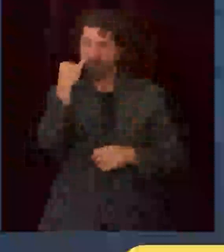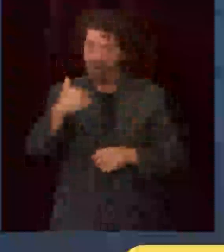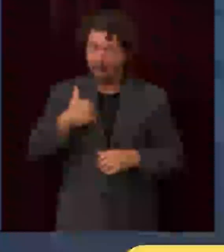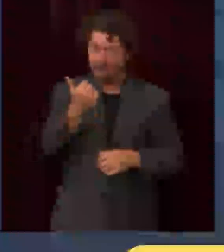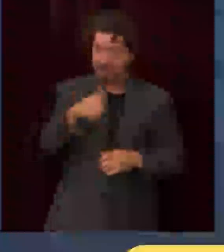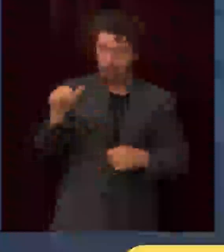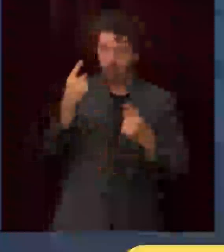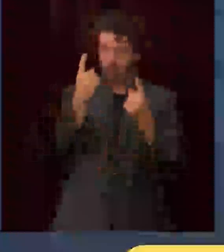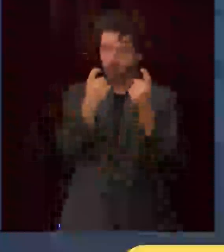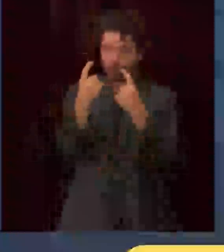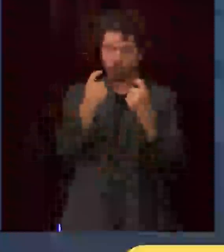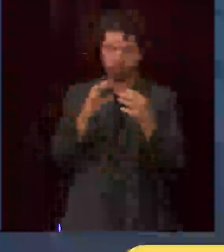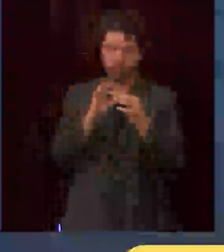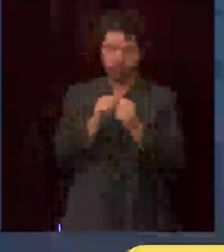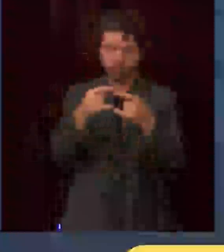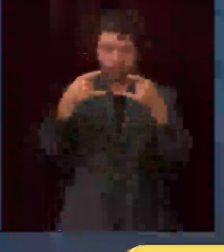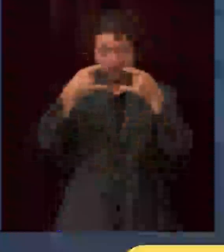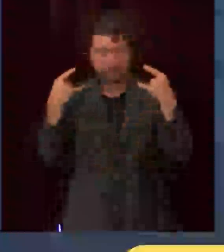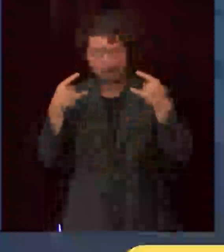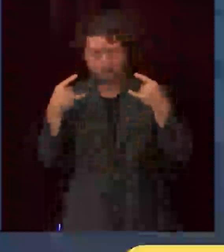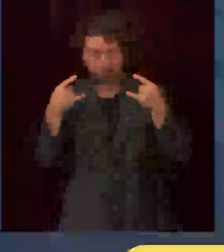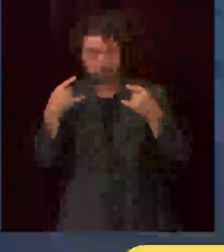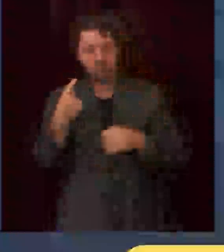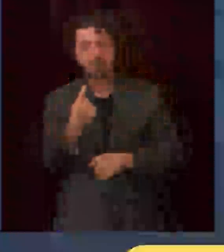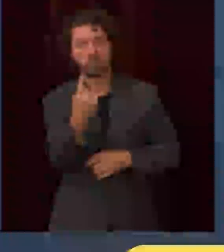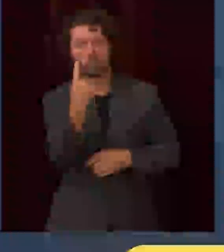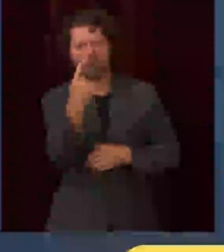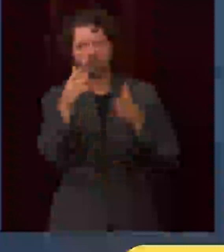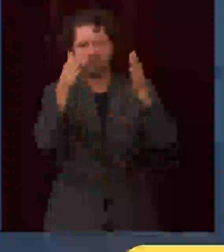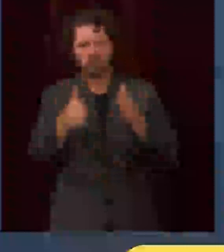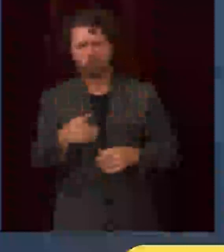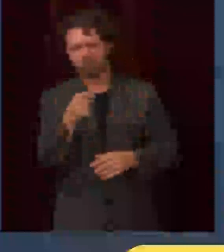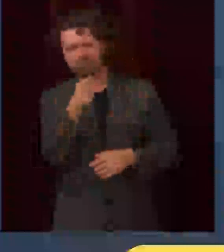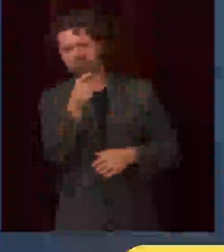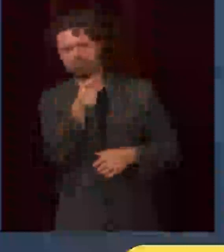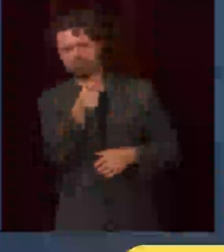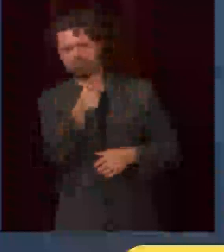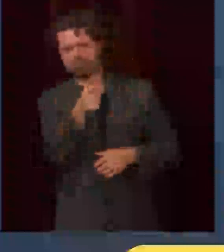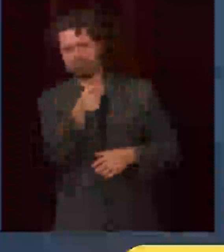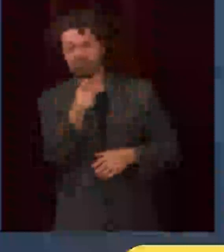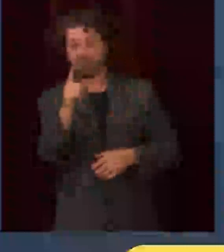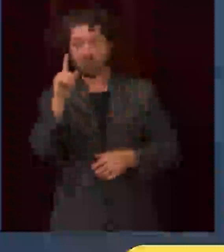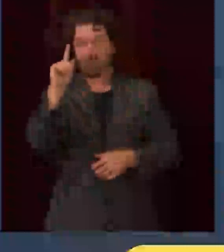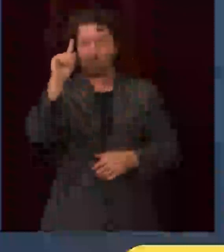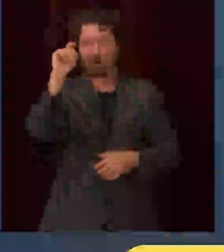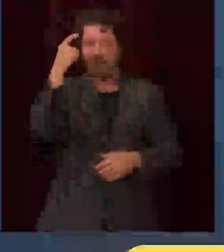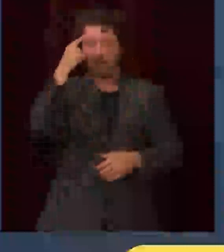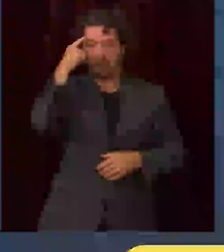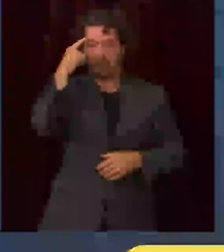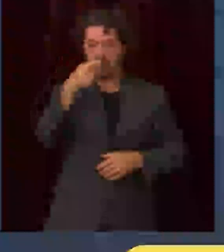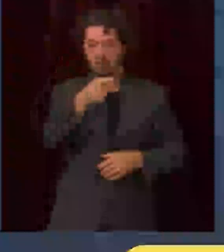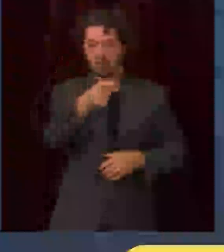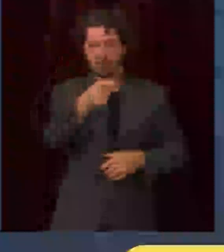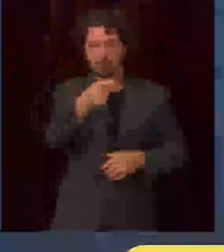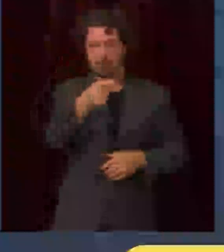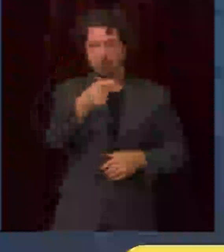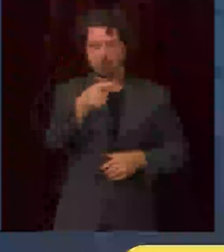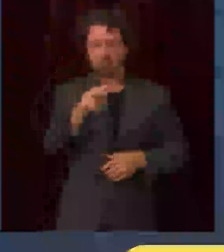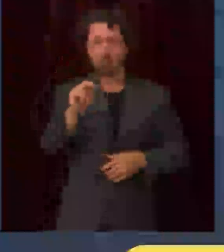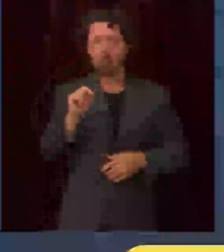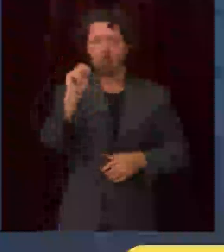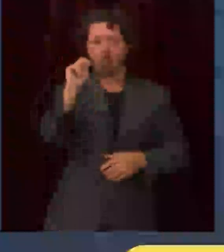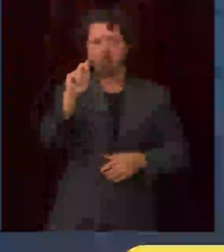masks. One by the Republican governor of North Dakota, Doug Burgum. You can check that out. One by the Republican